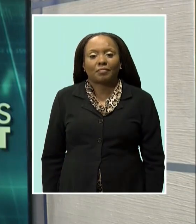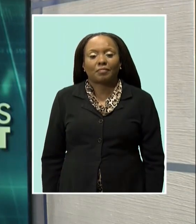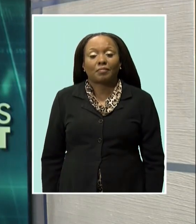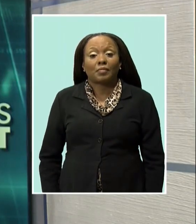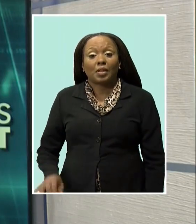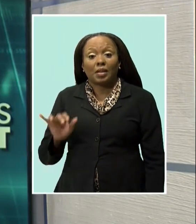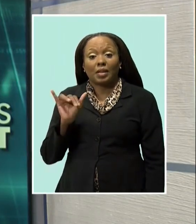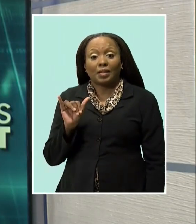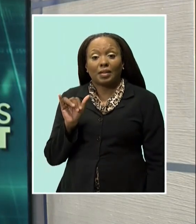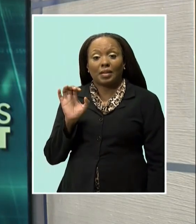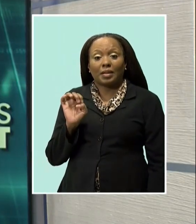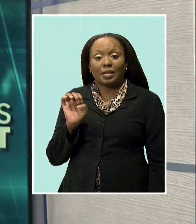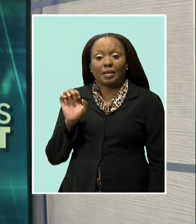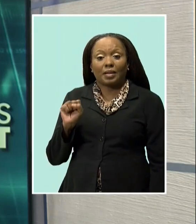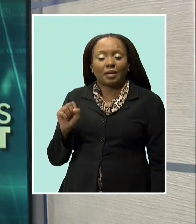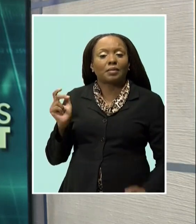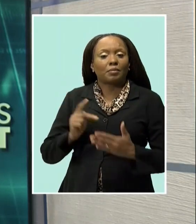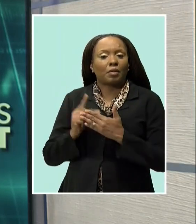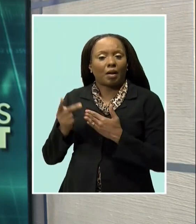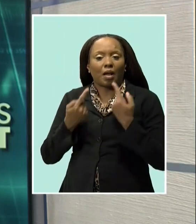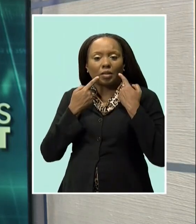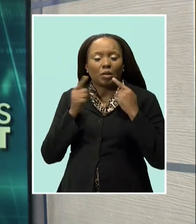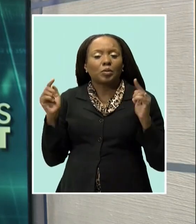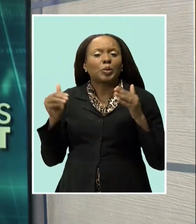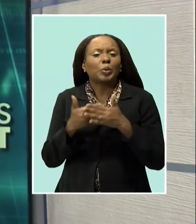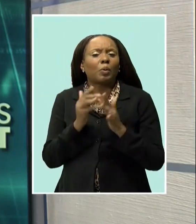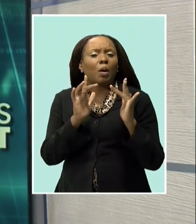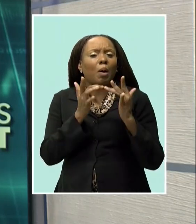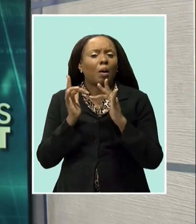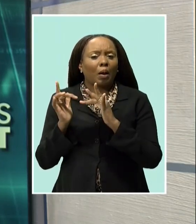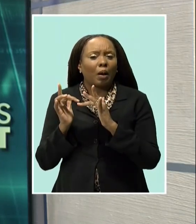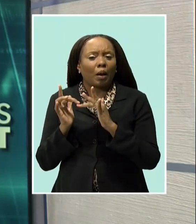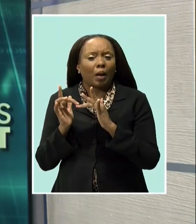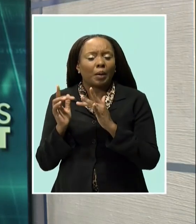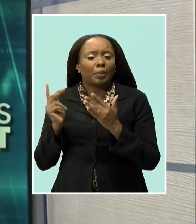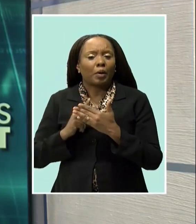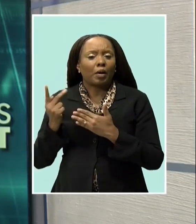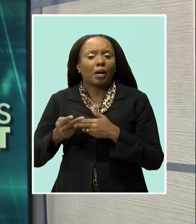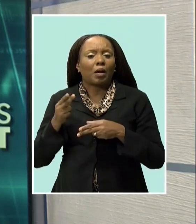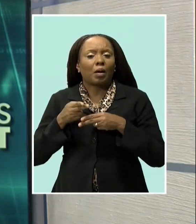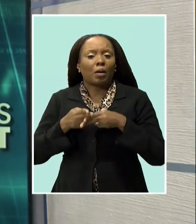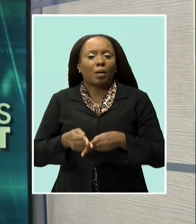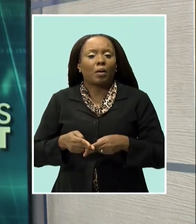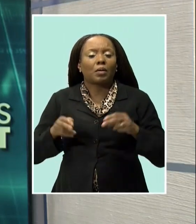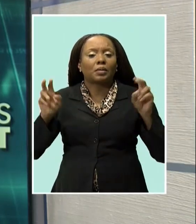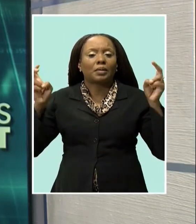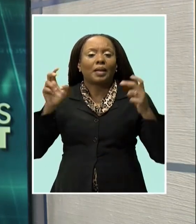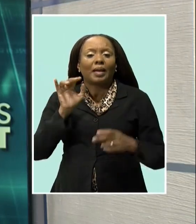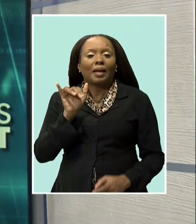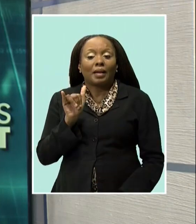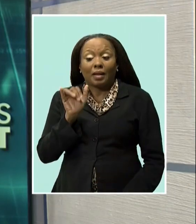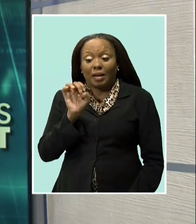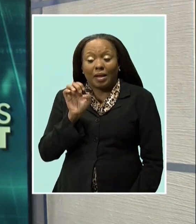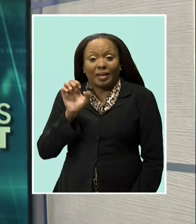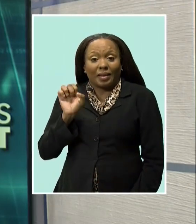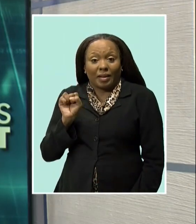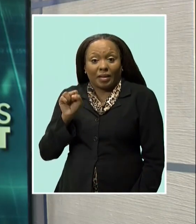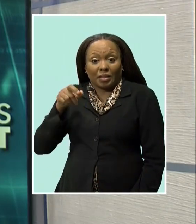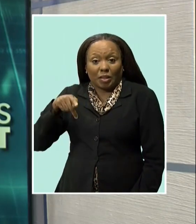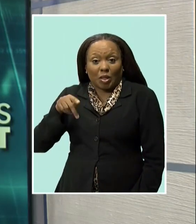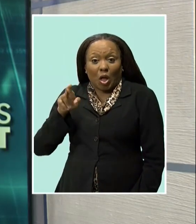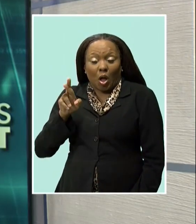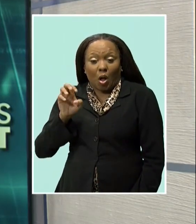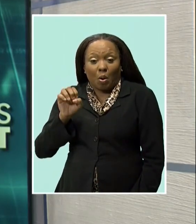The Youth Entrepreneurship Scheme has announced its new online series entitled Yespreneur, Get Equipped. The series aims to